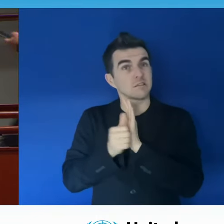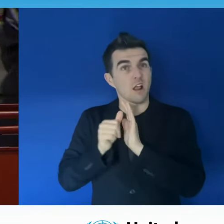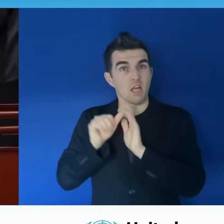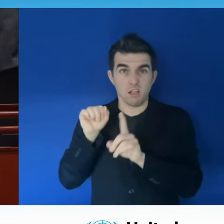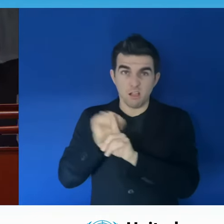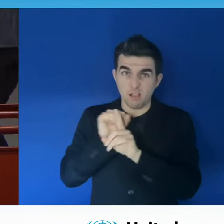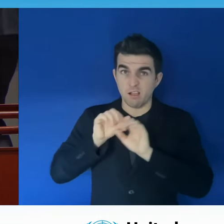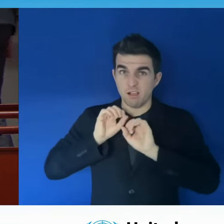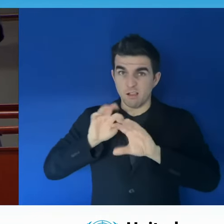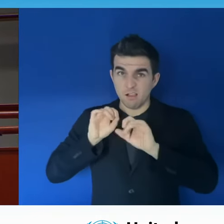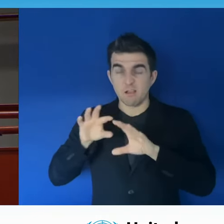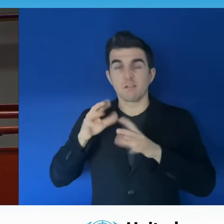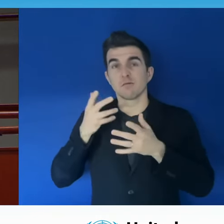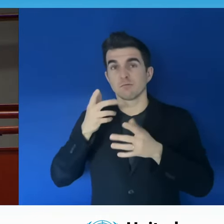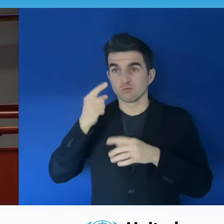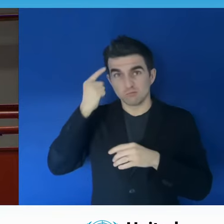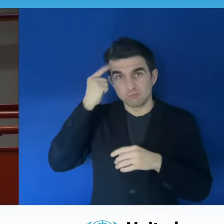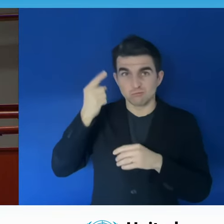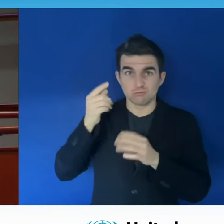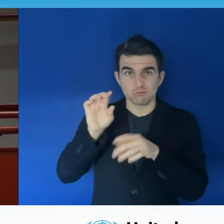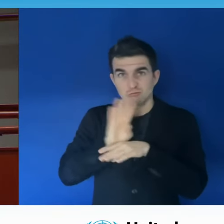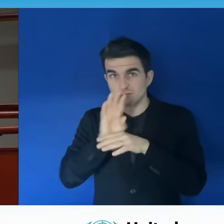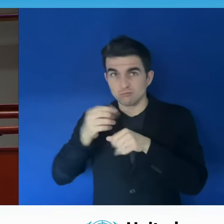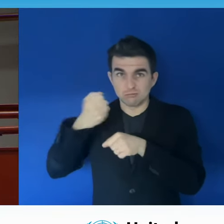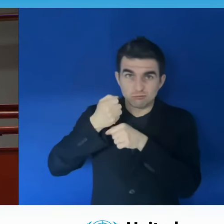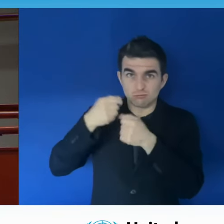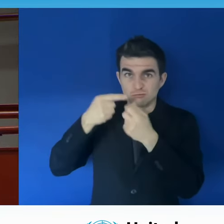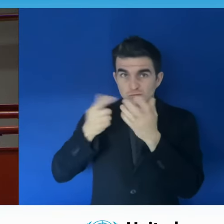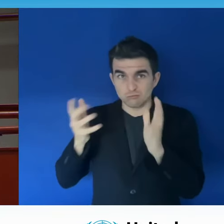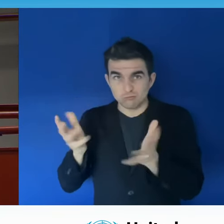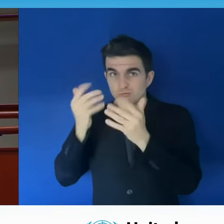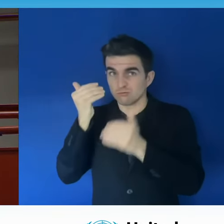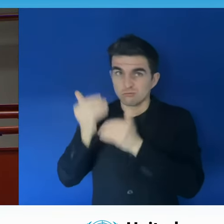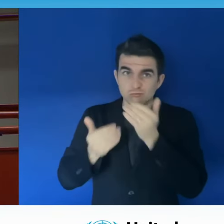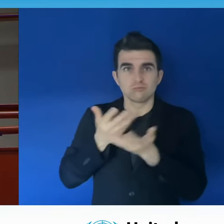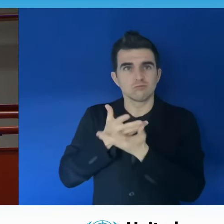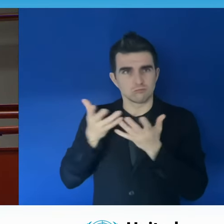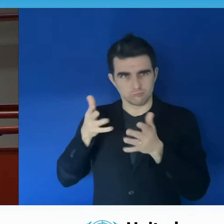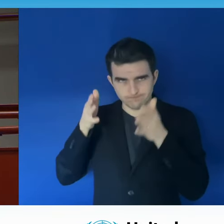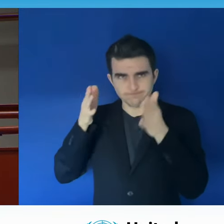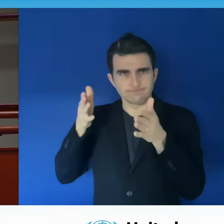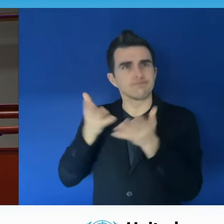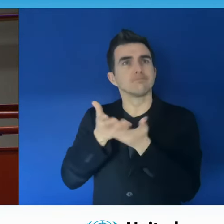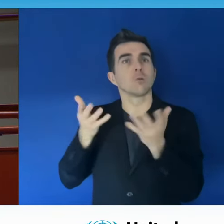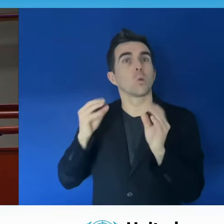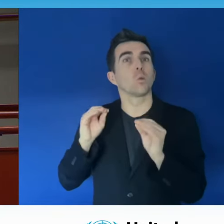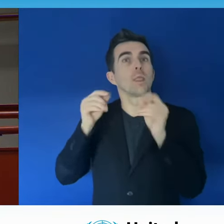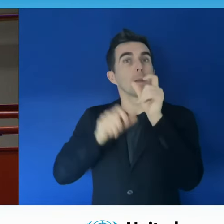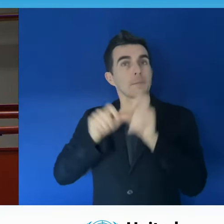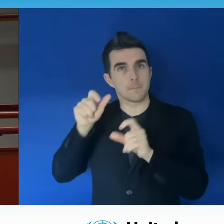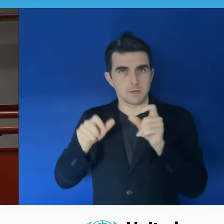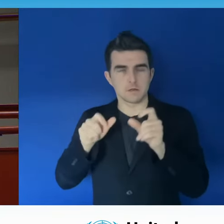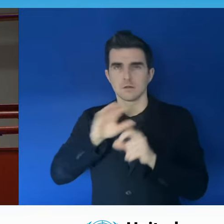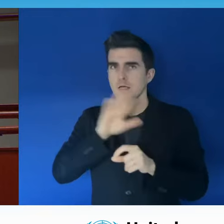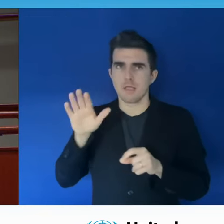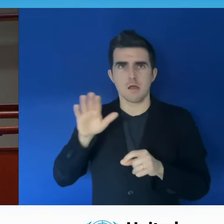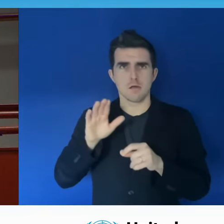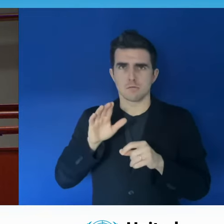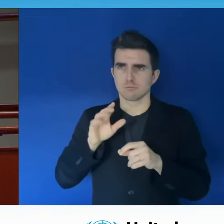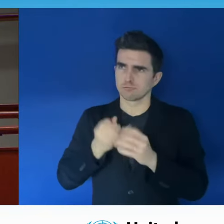youth to unlock their potential. I'm pleased to share that the theme of our discussion